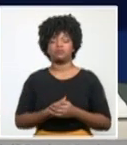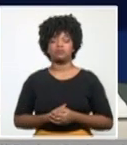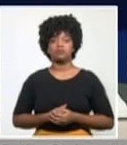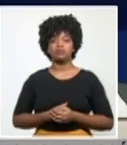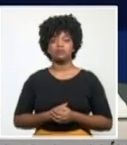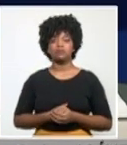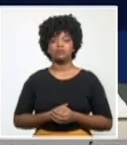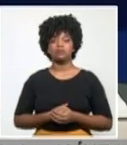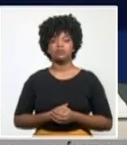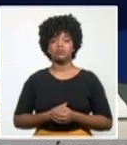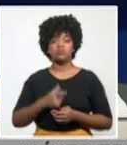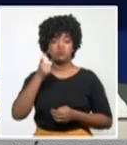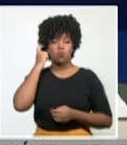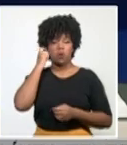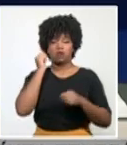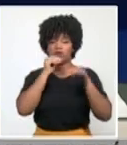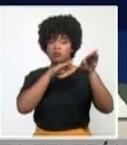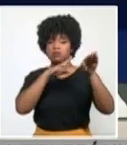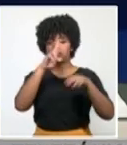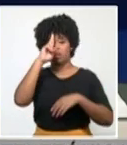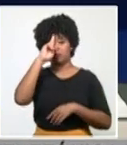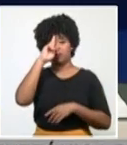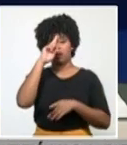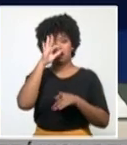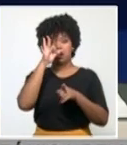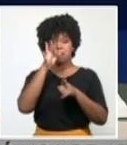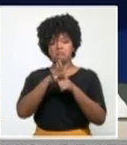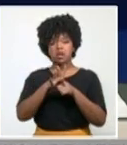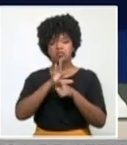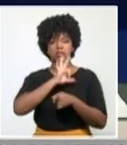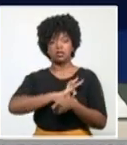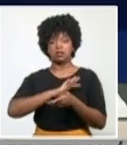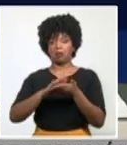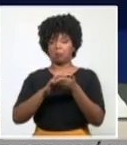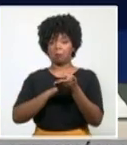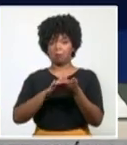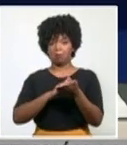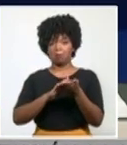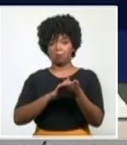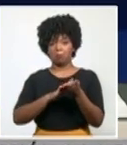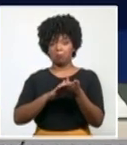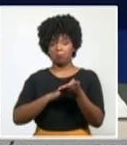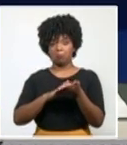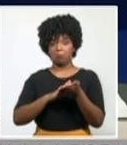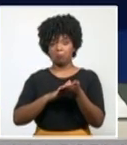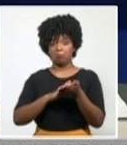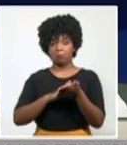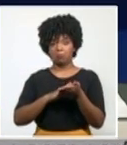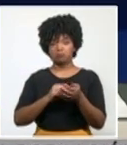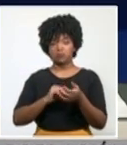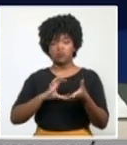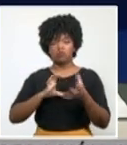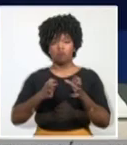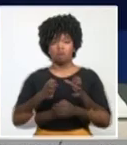thromboembolism, a severe complication that led to her death.